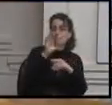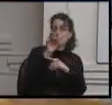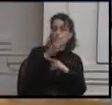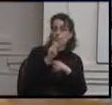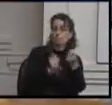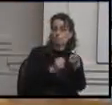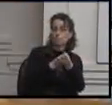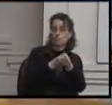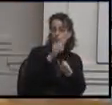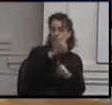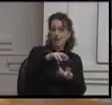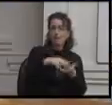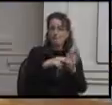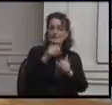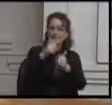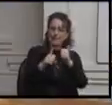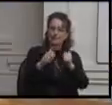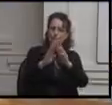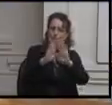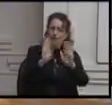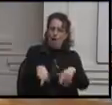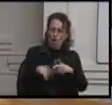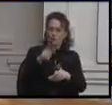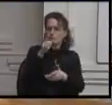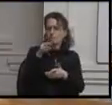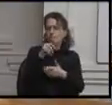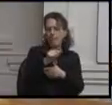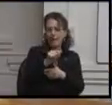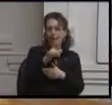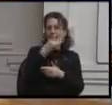is more than $2.